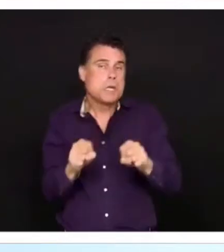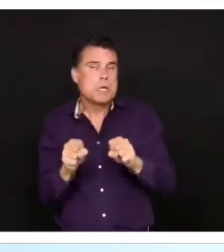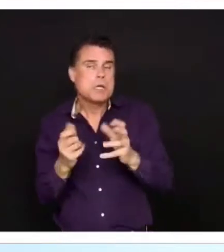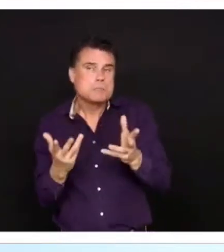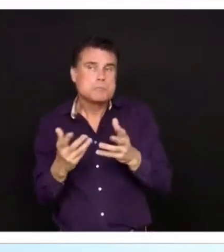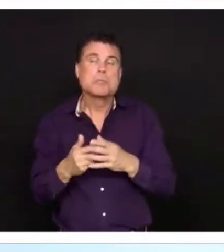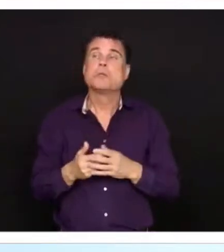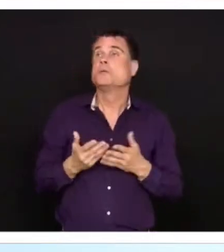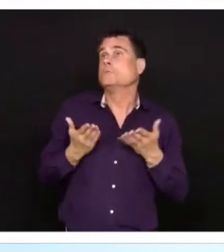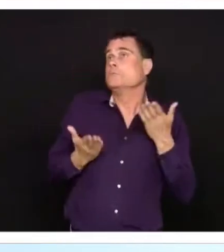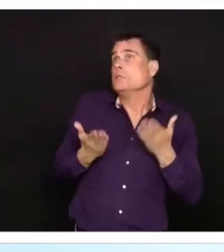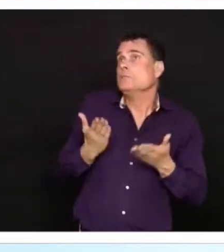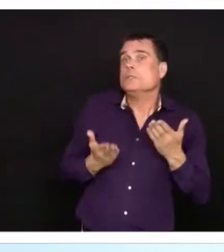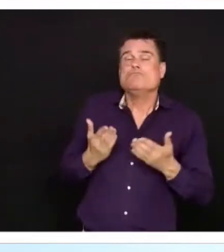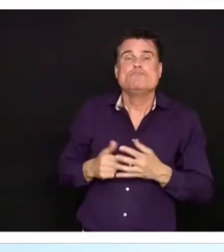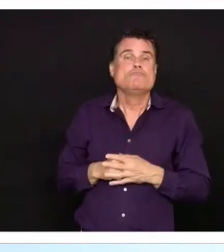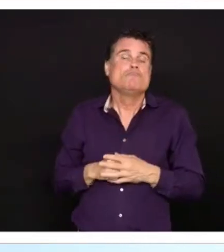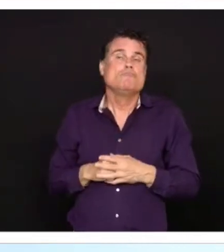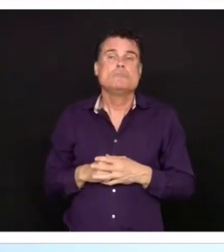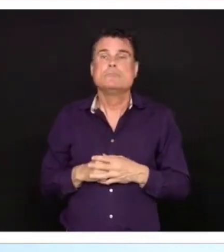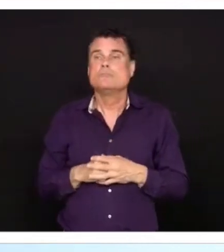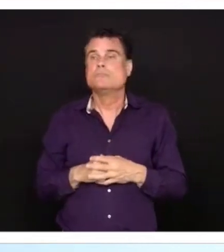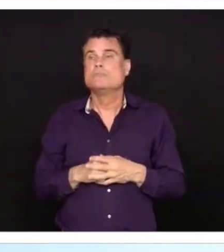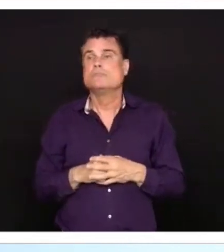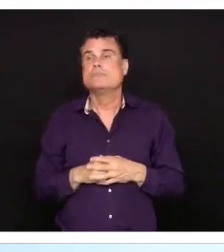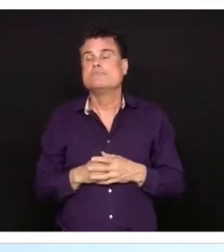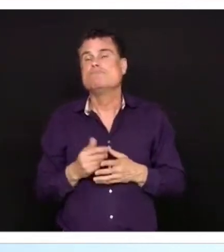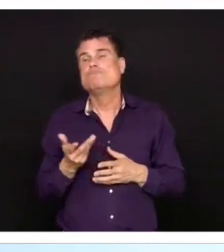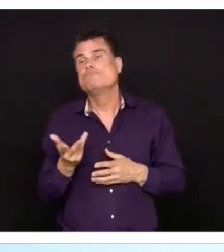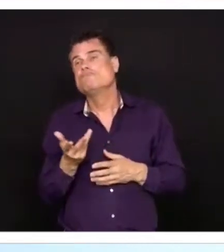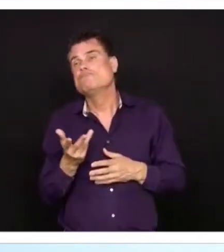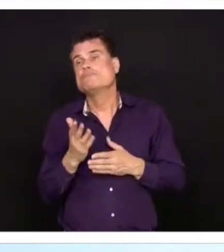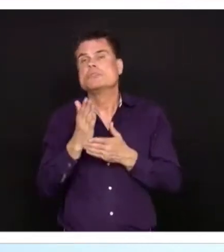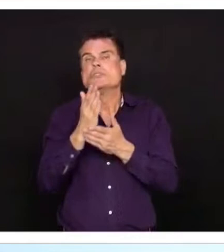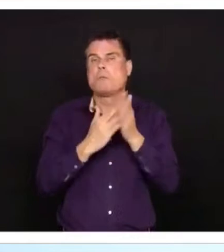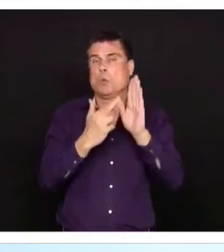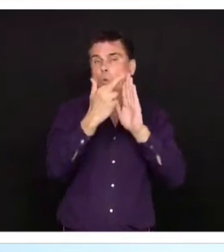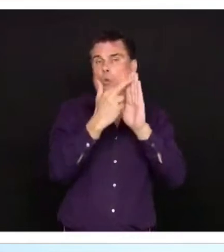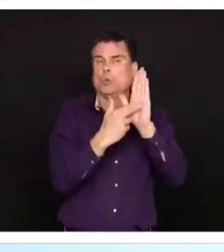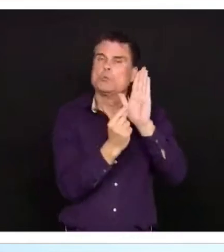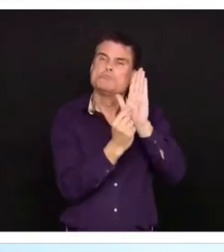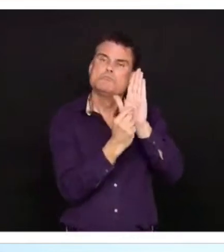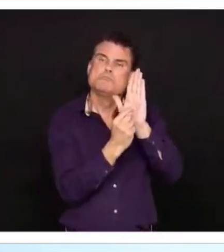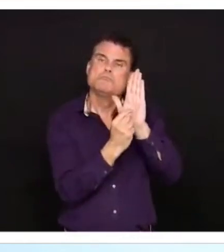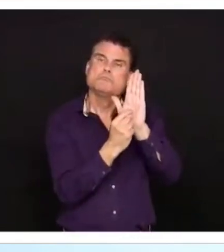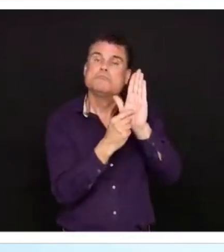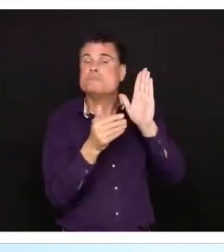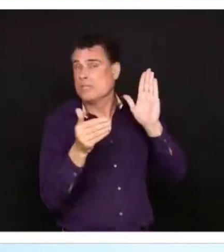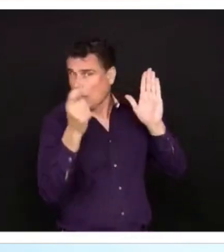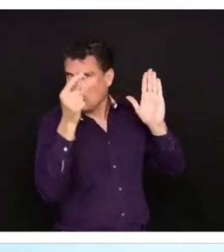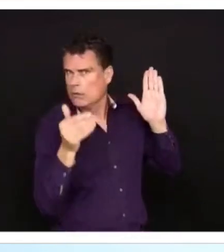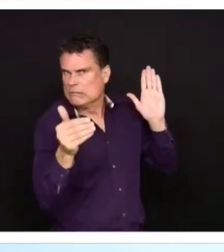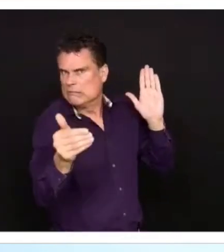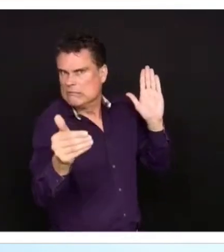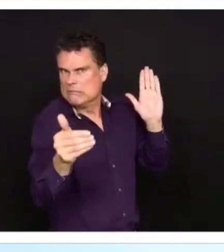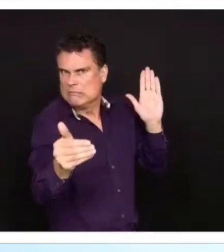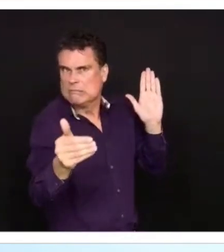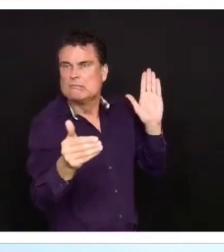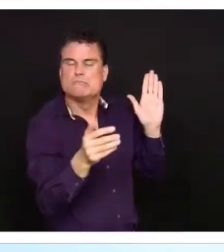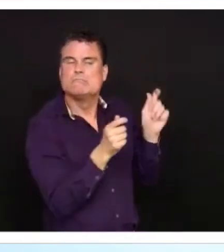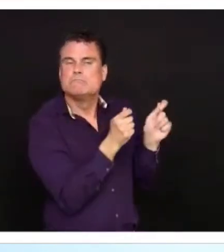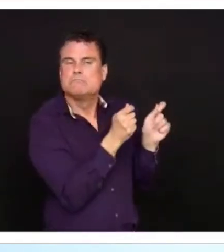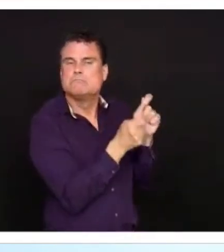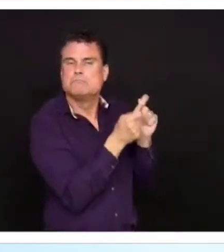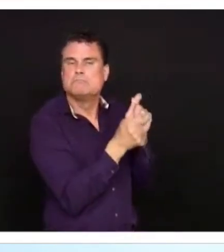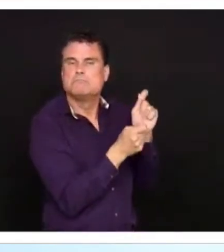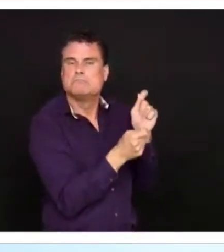social interactions as well, because we know that's important for us, for our mental health as well. So that's what this model